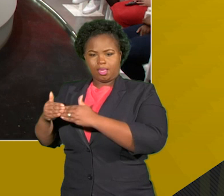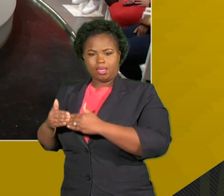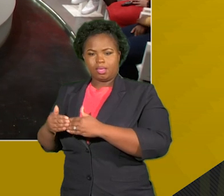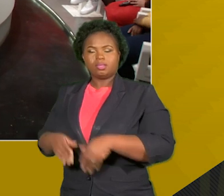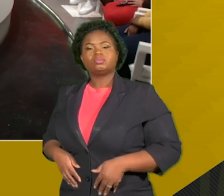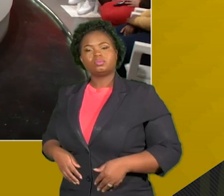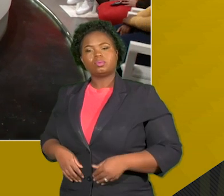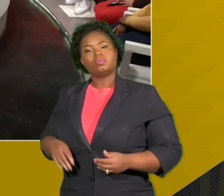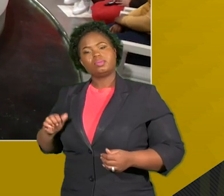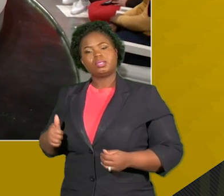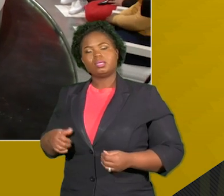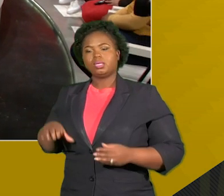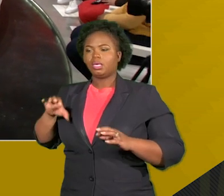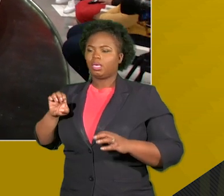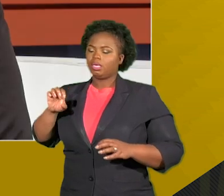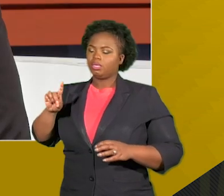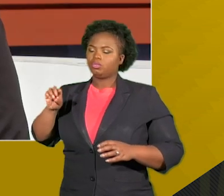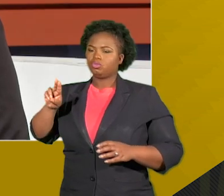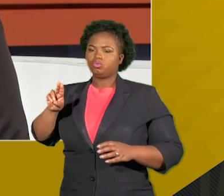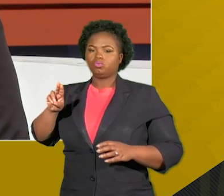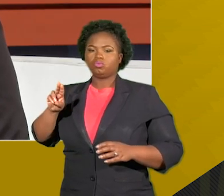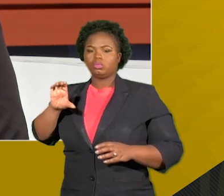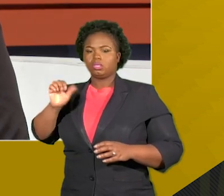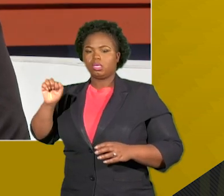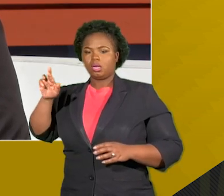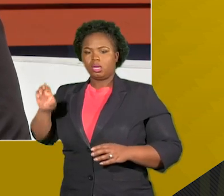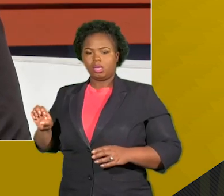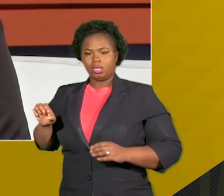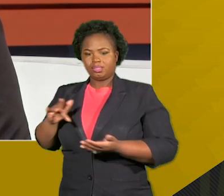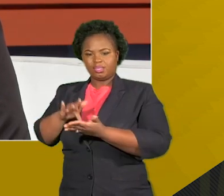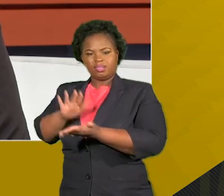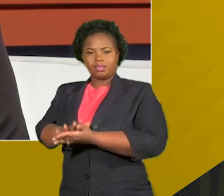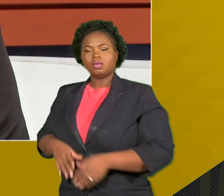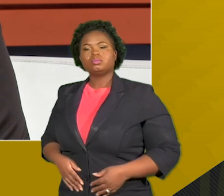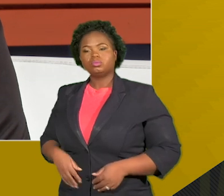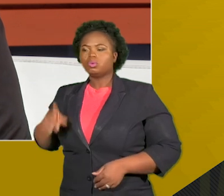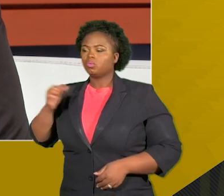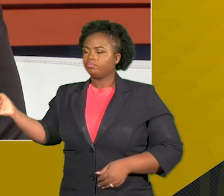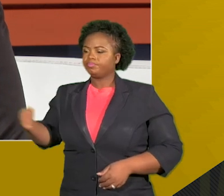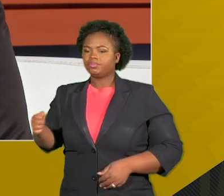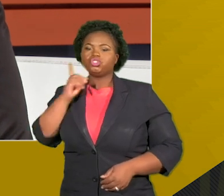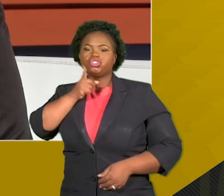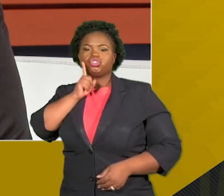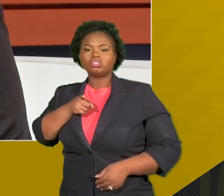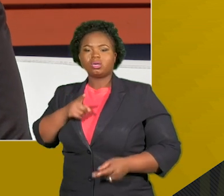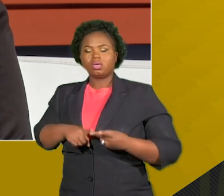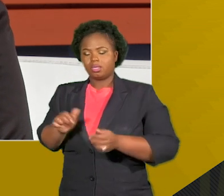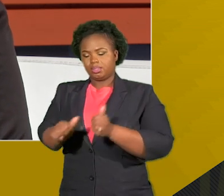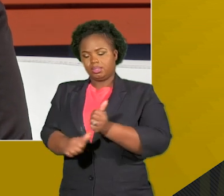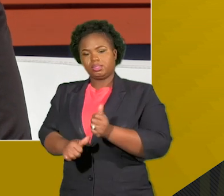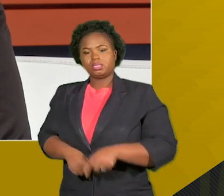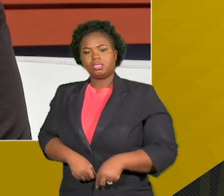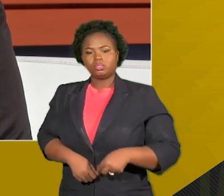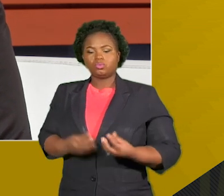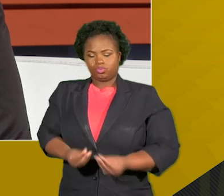we call them Pikanini Educare Centers. There we need to employ a teacher and an assistant who looks after kids between 1 and 6